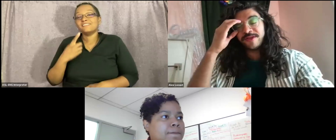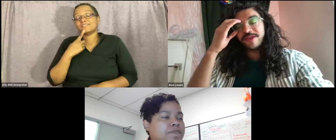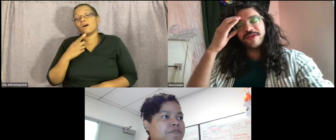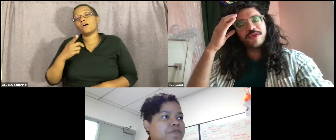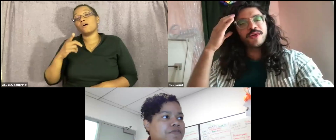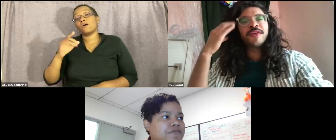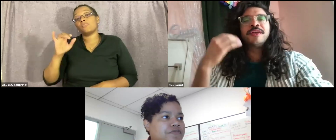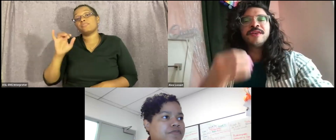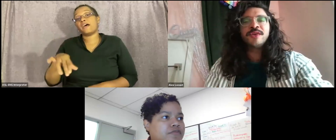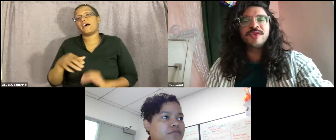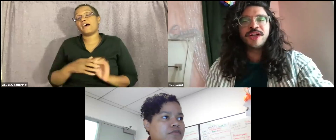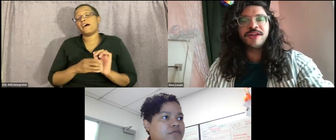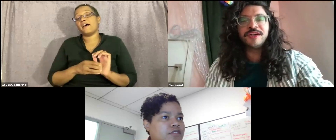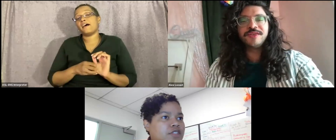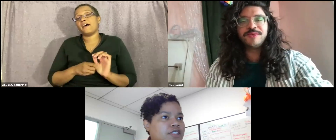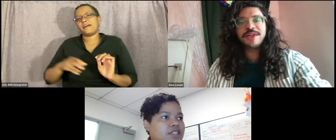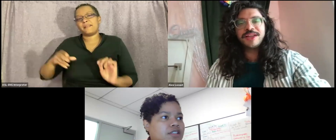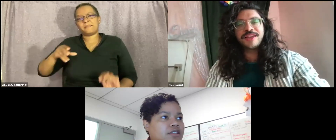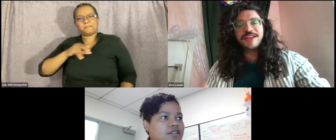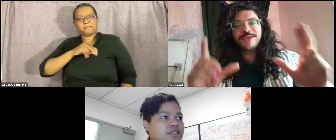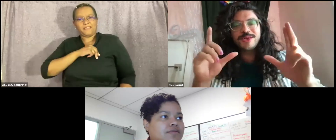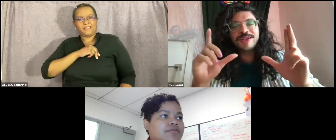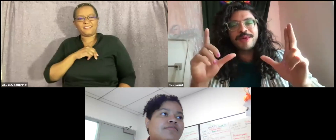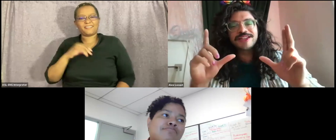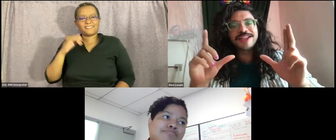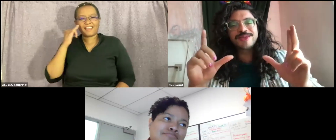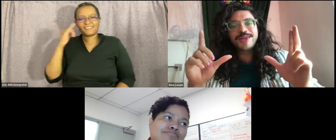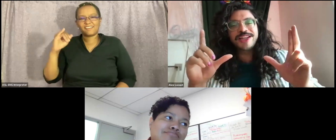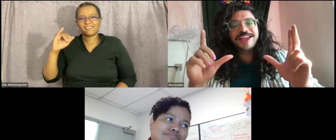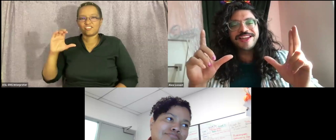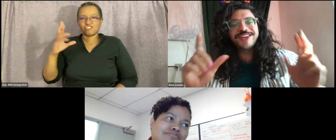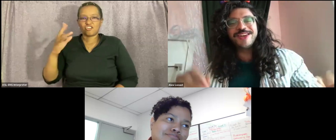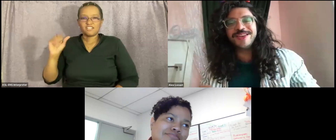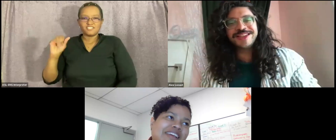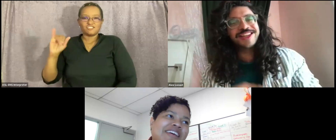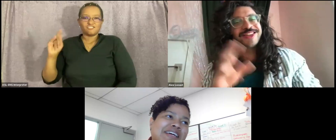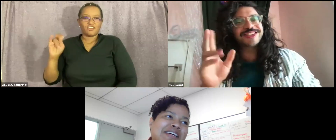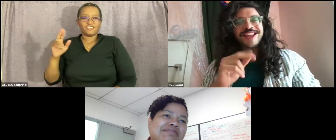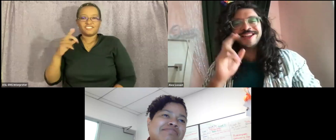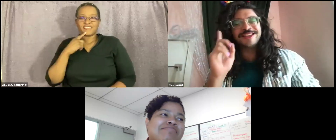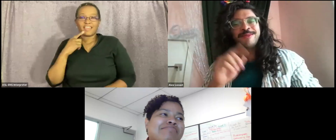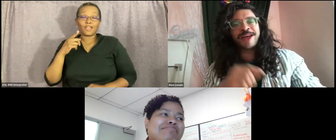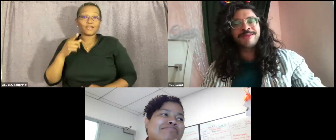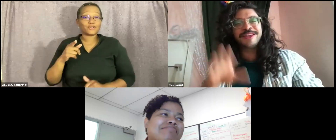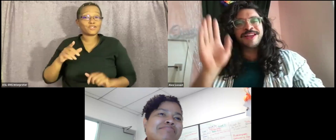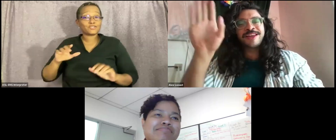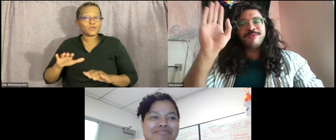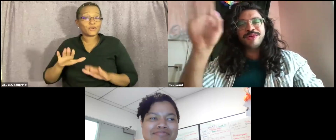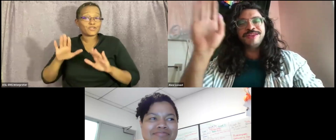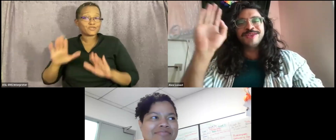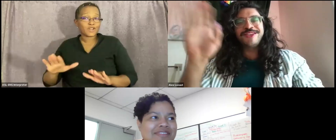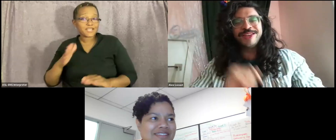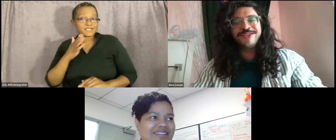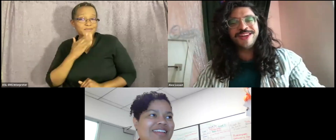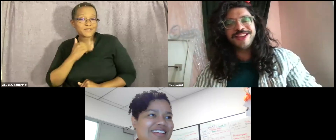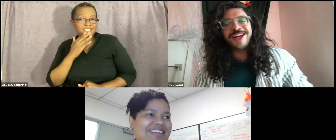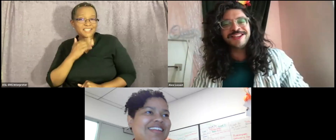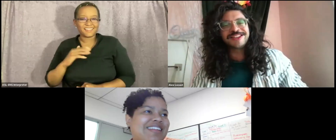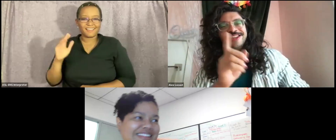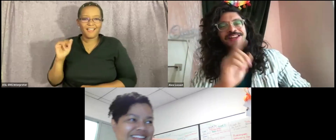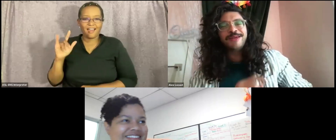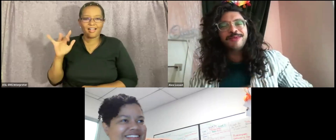those that want to, of course. But I see it as something that's really rather expansive, something that's not so tied